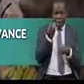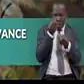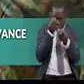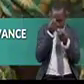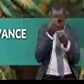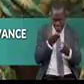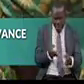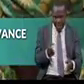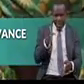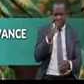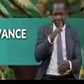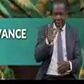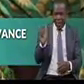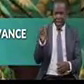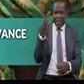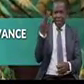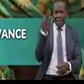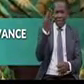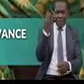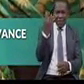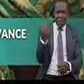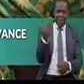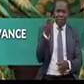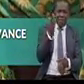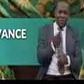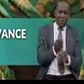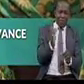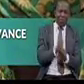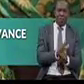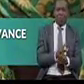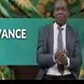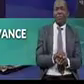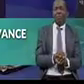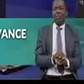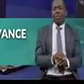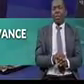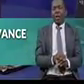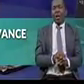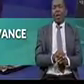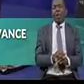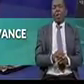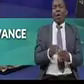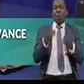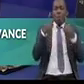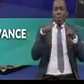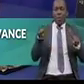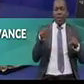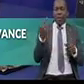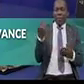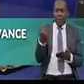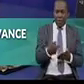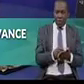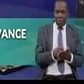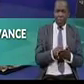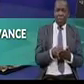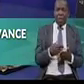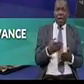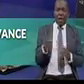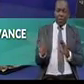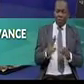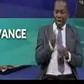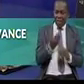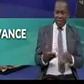We're proclaiming the gospel. We're doing what the Lord has called us to do, and we expect that